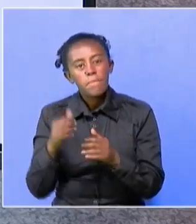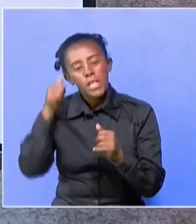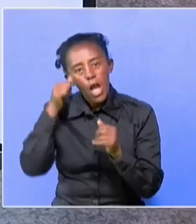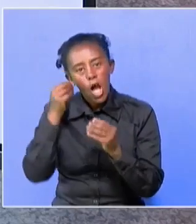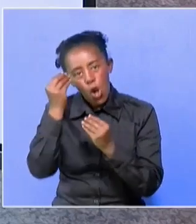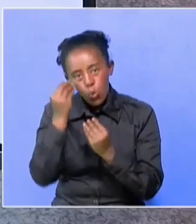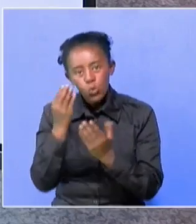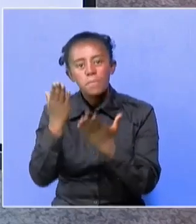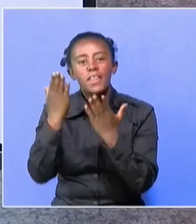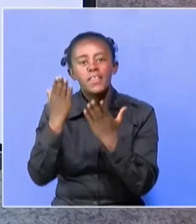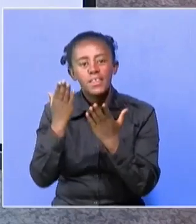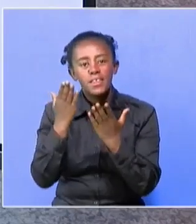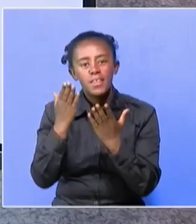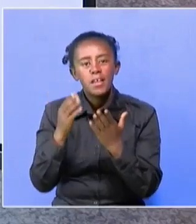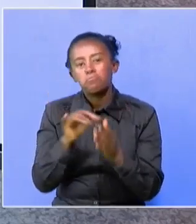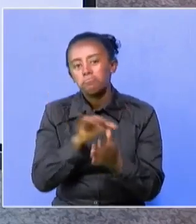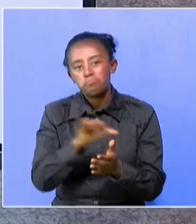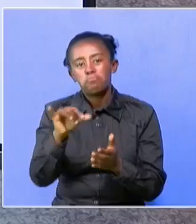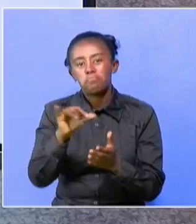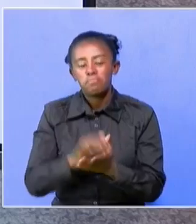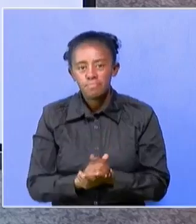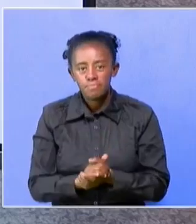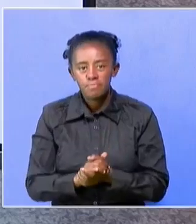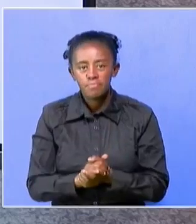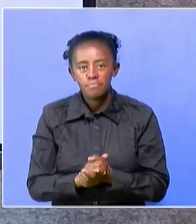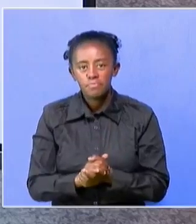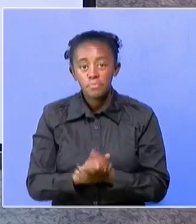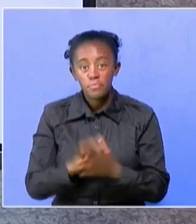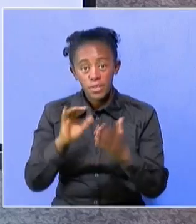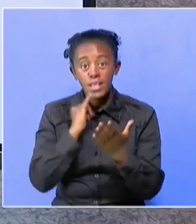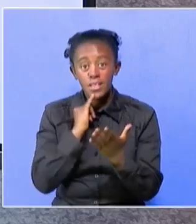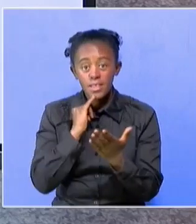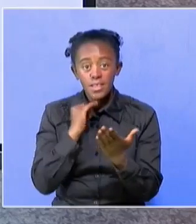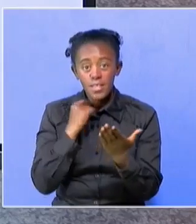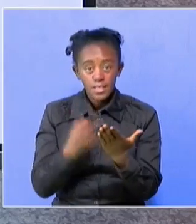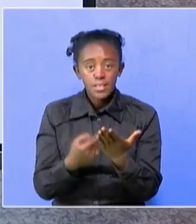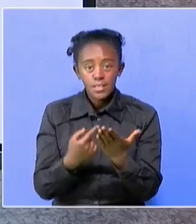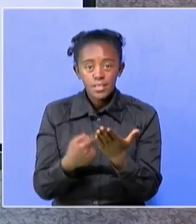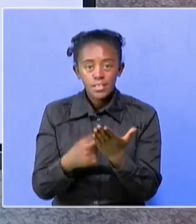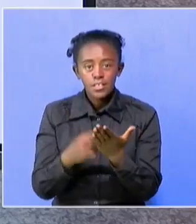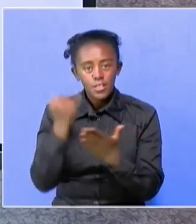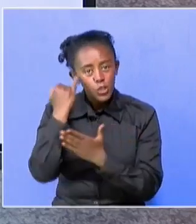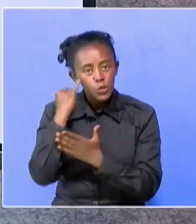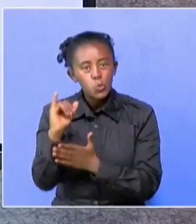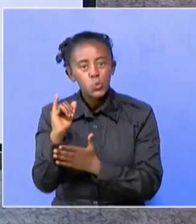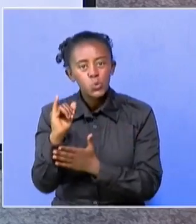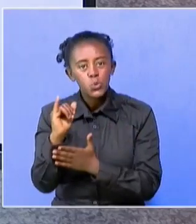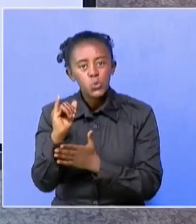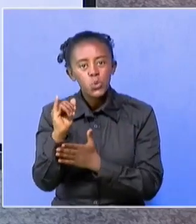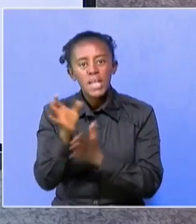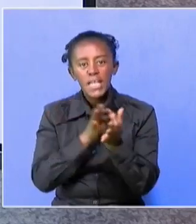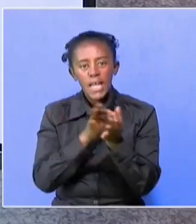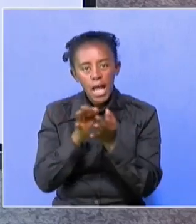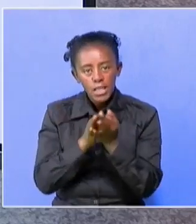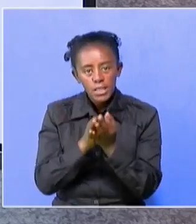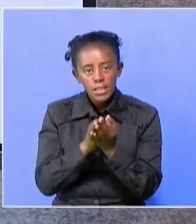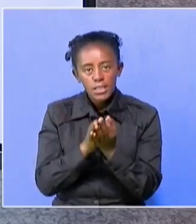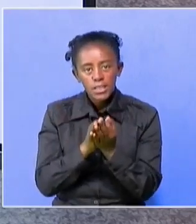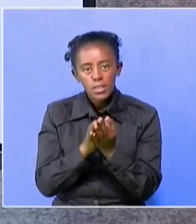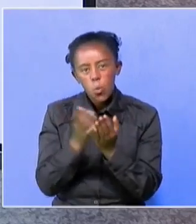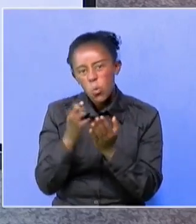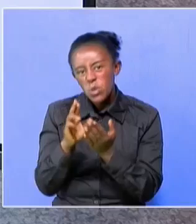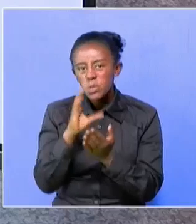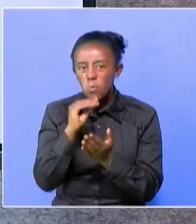announcement, etc. These issues are declared or